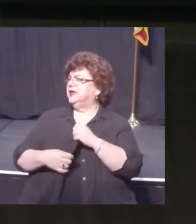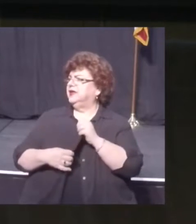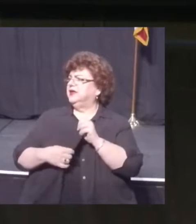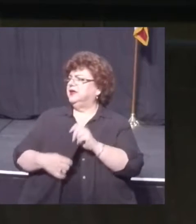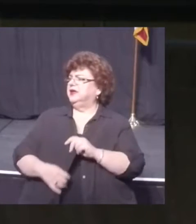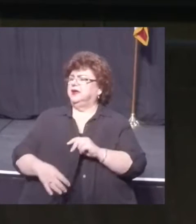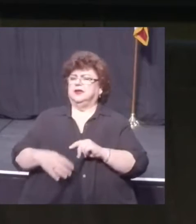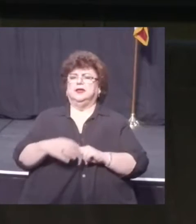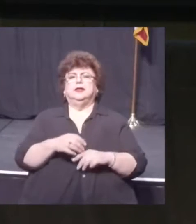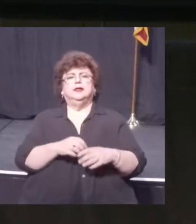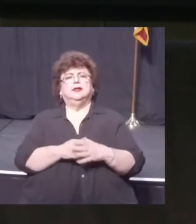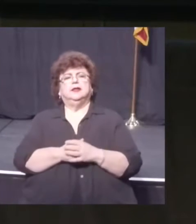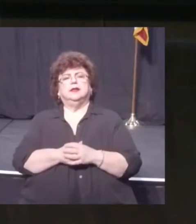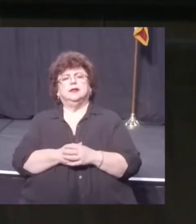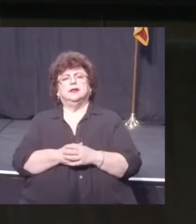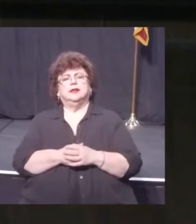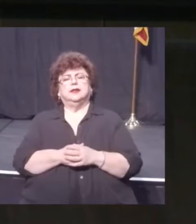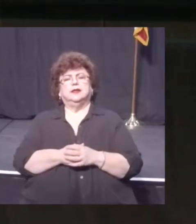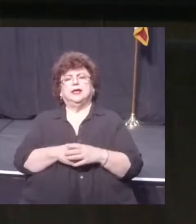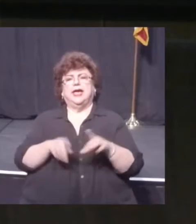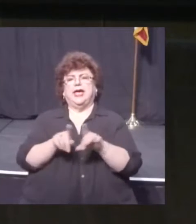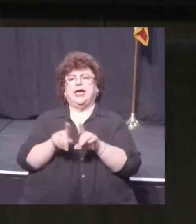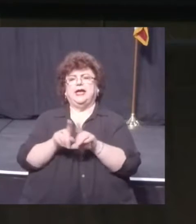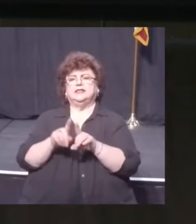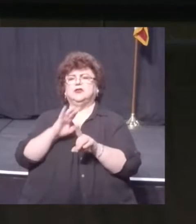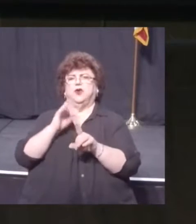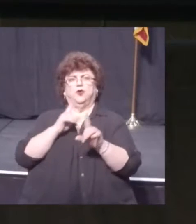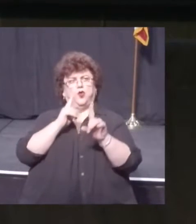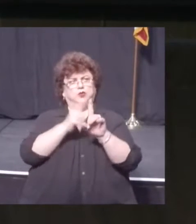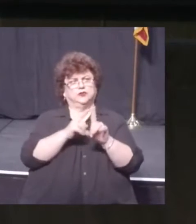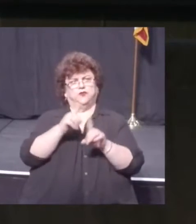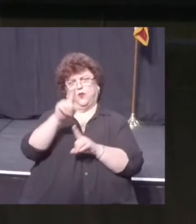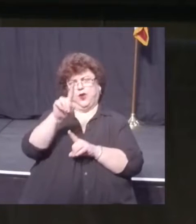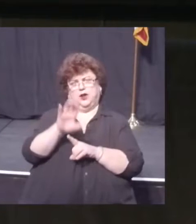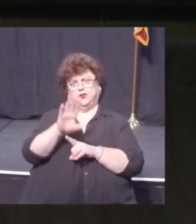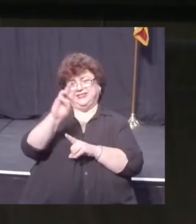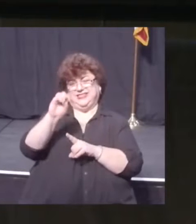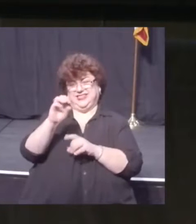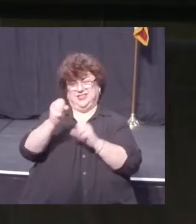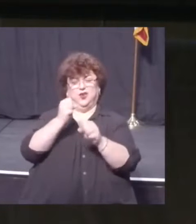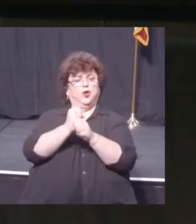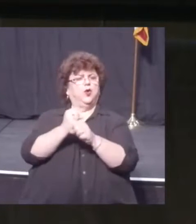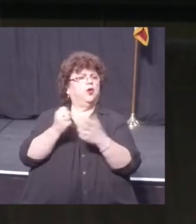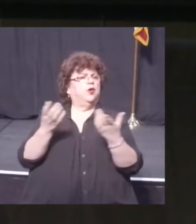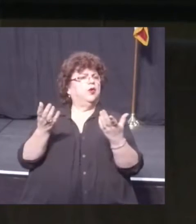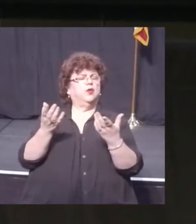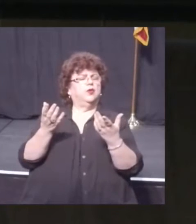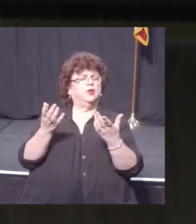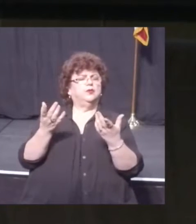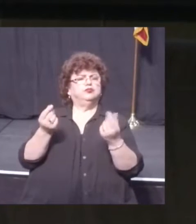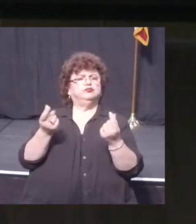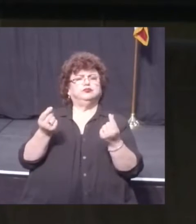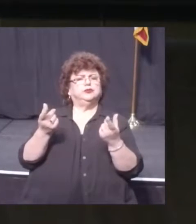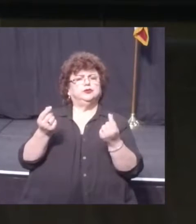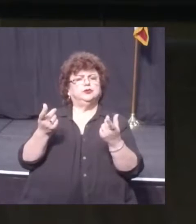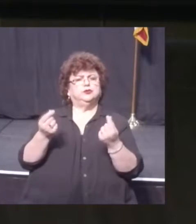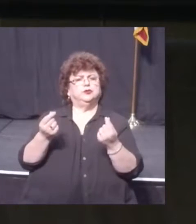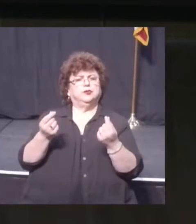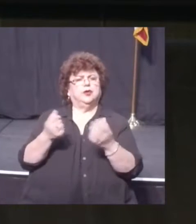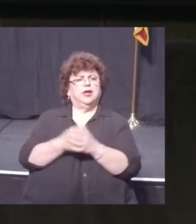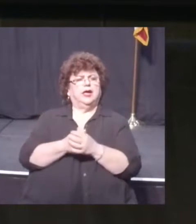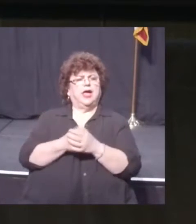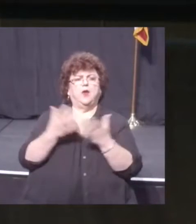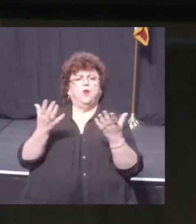As we enter our 160th year, where do we stand? And for